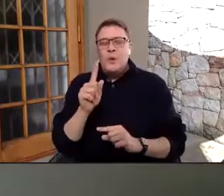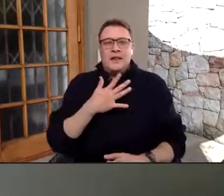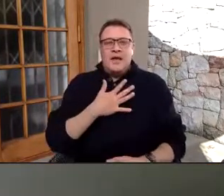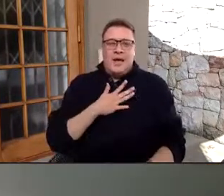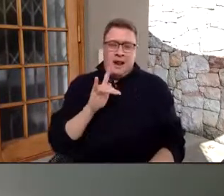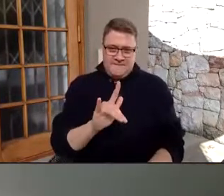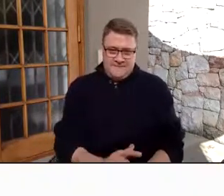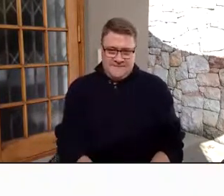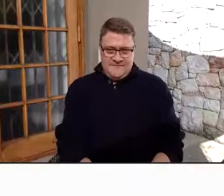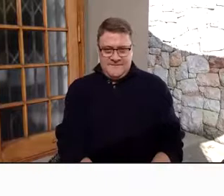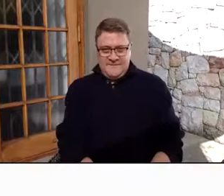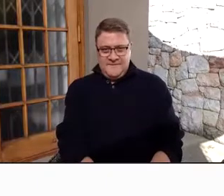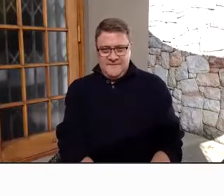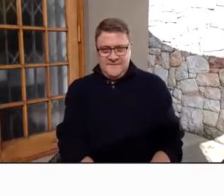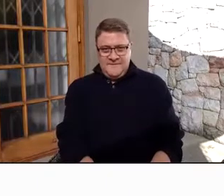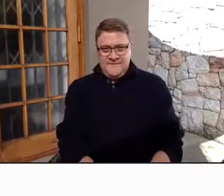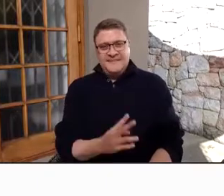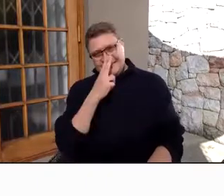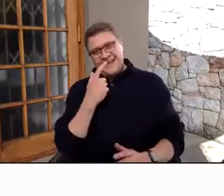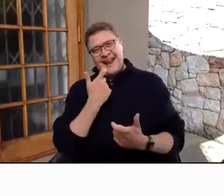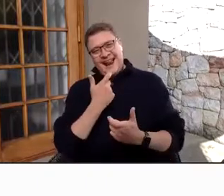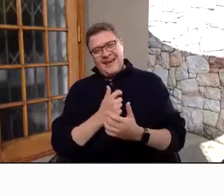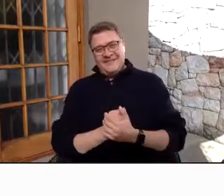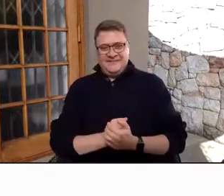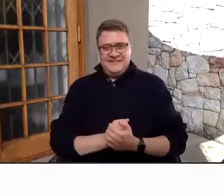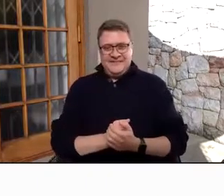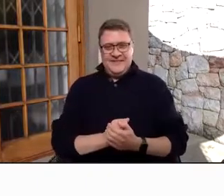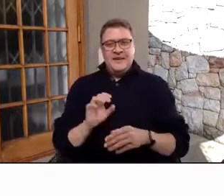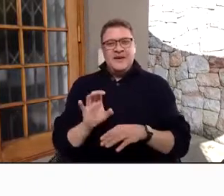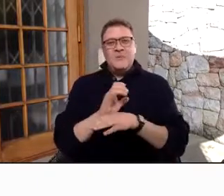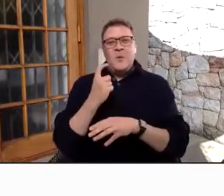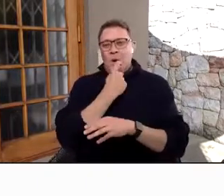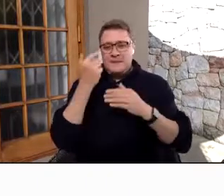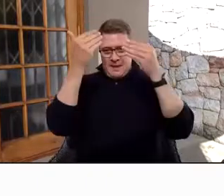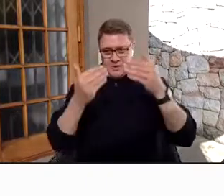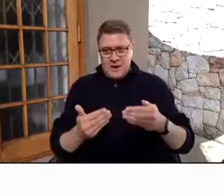including me. Sadie laughs. Then a gray Apple logo appears on a white background. The logo disappears.